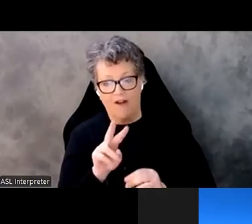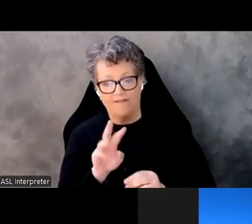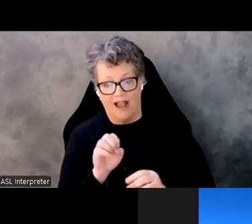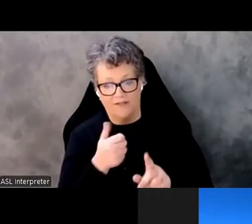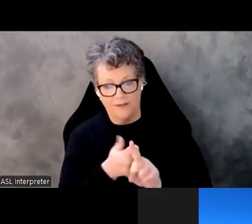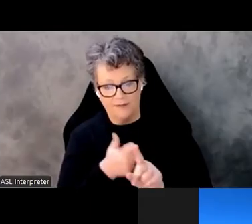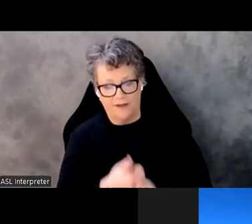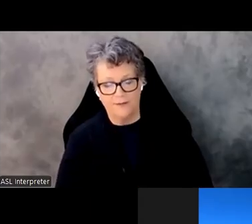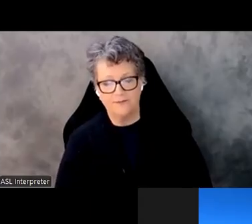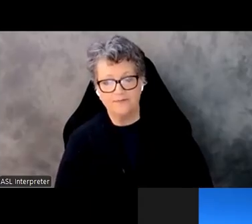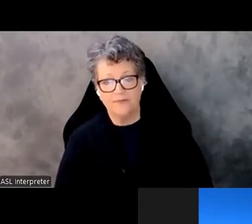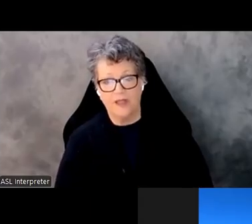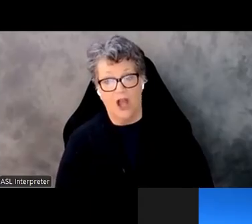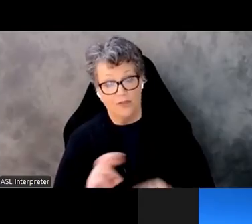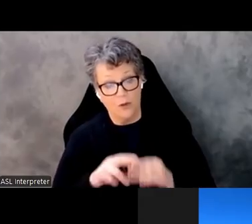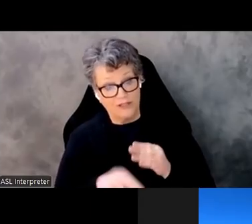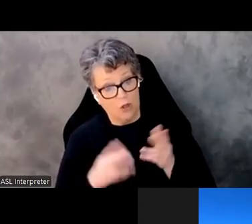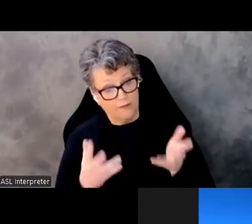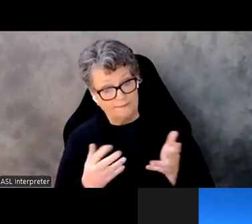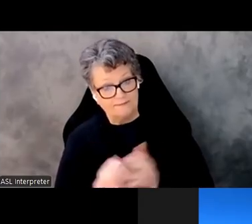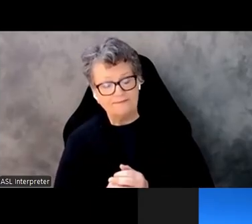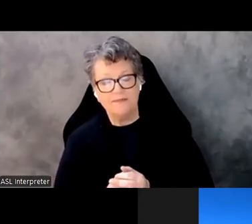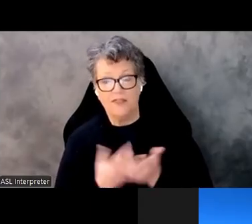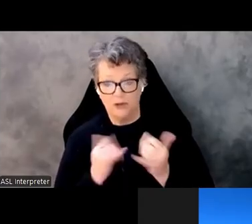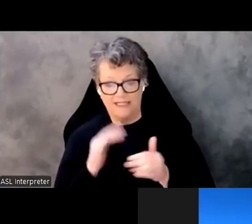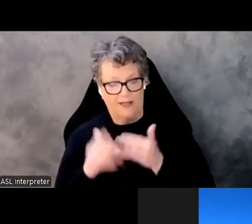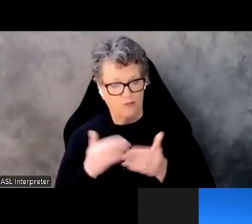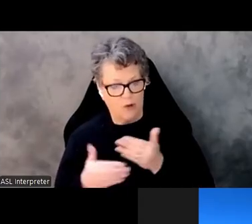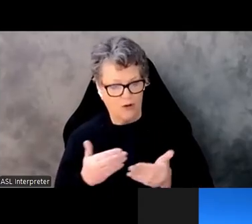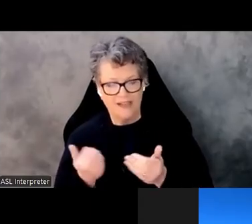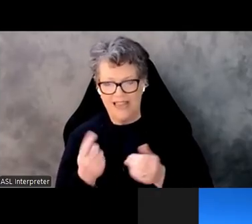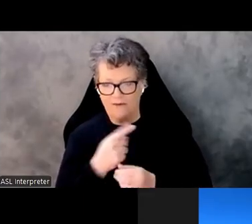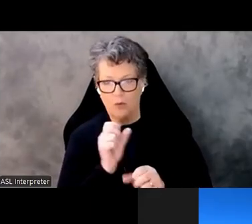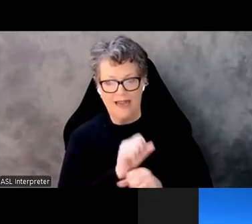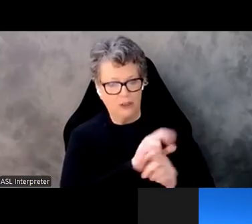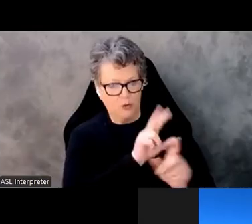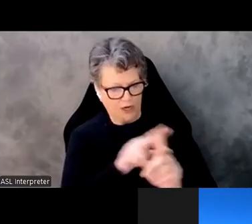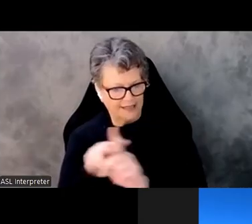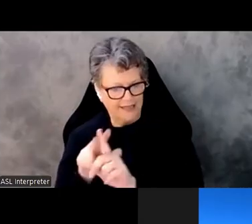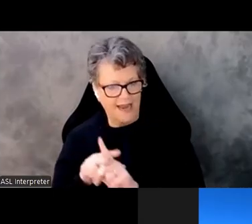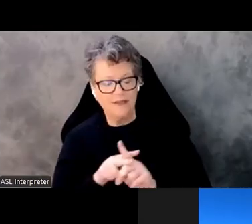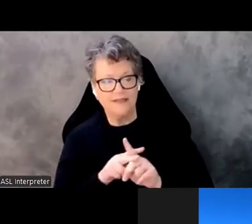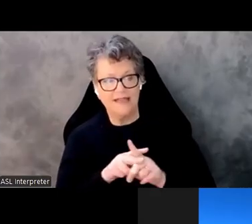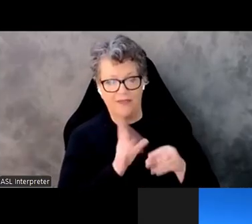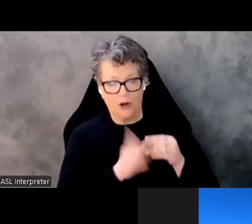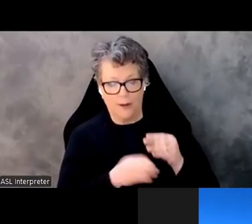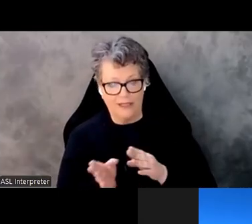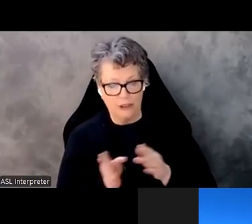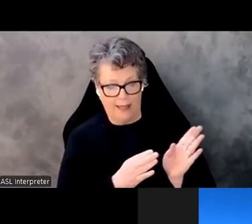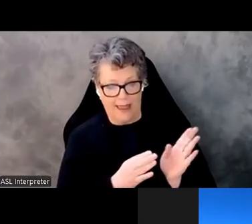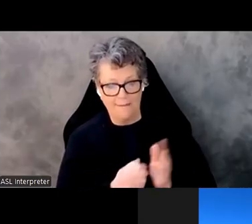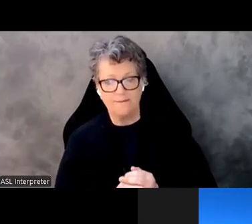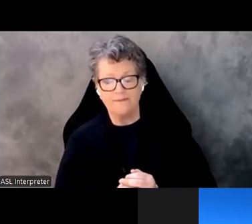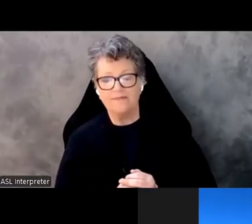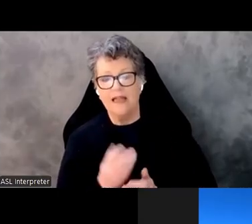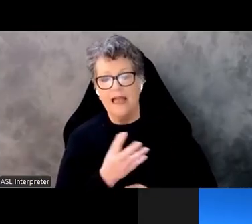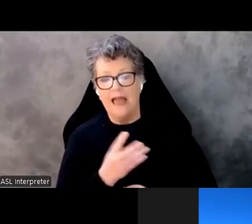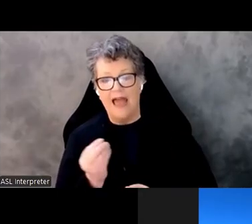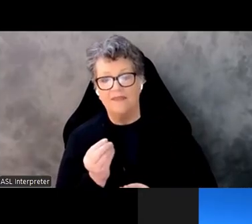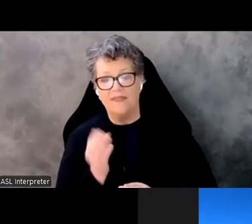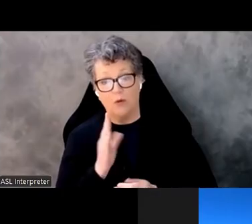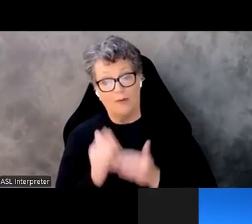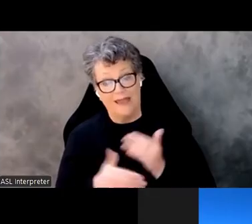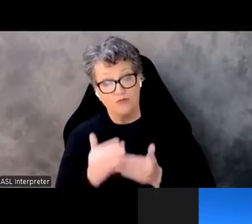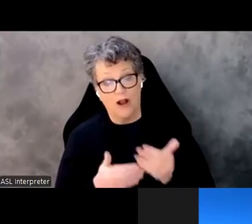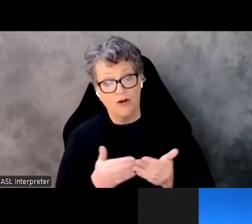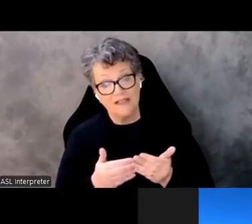themselves. The outcome from that workshop are still in progress. Everybody's got work assignments in their completion plan, and they will be in progress for